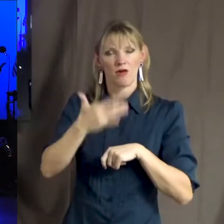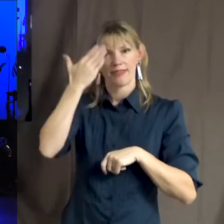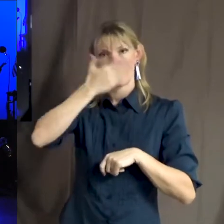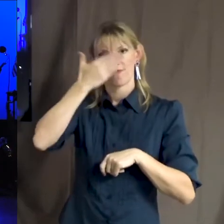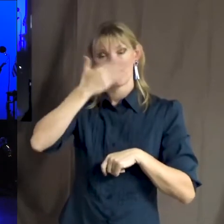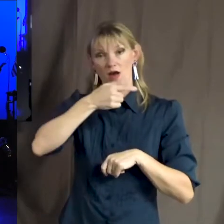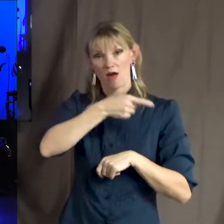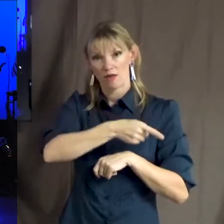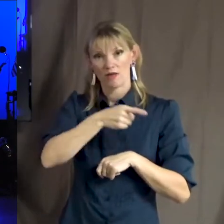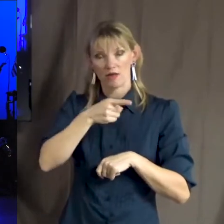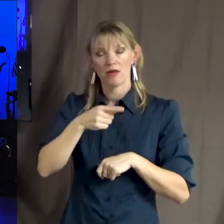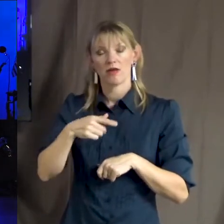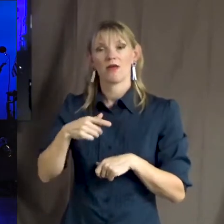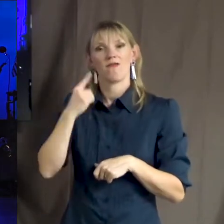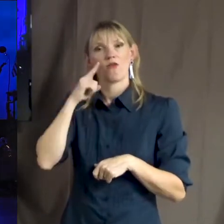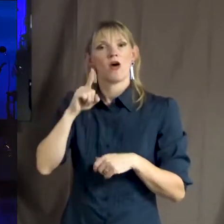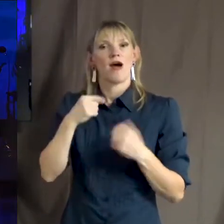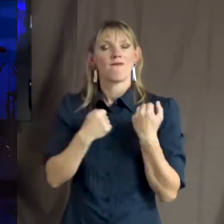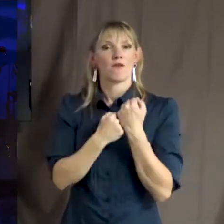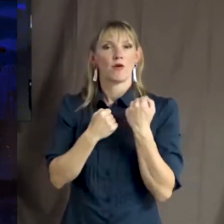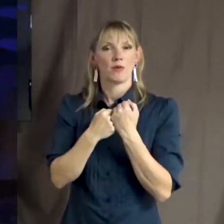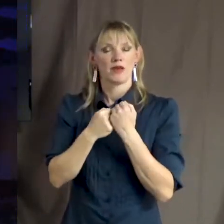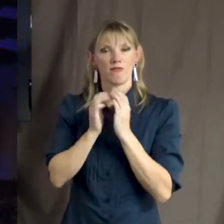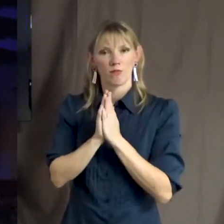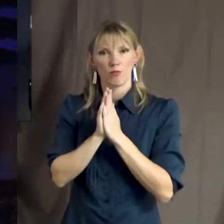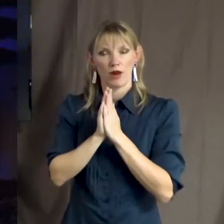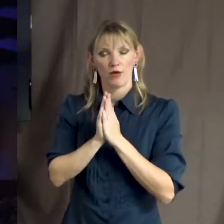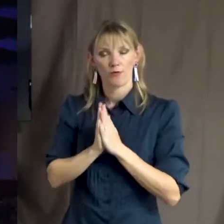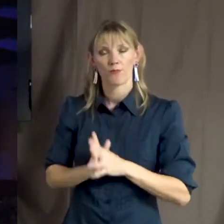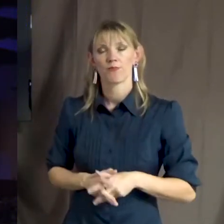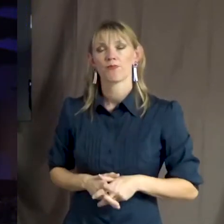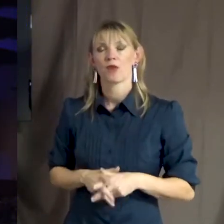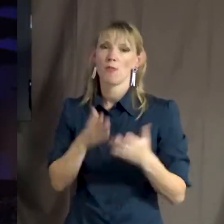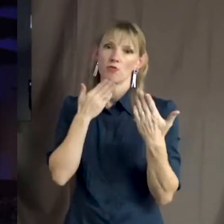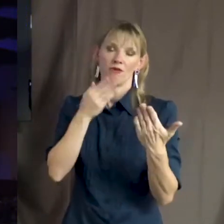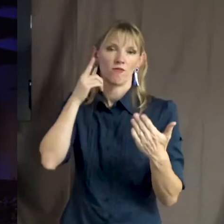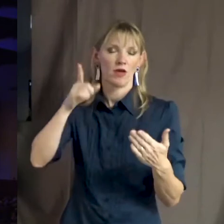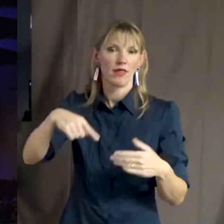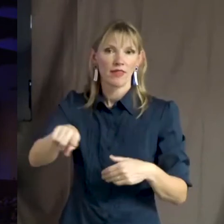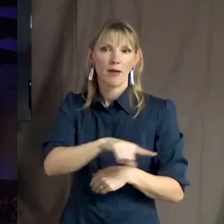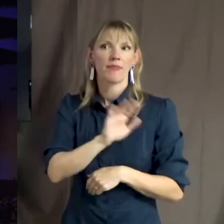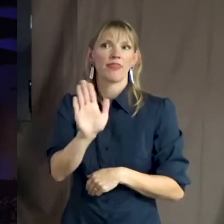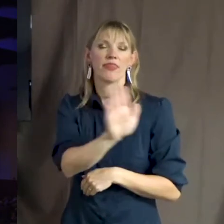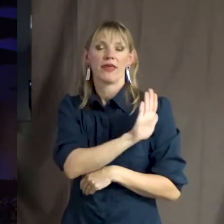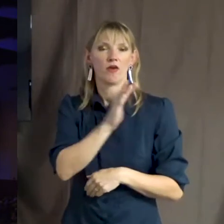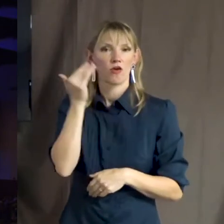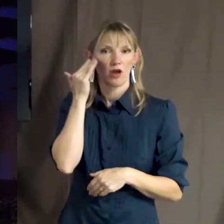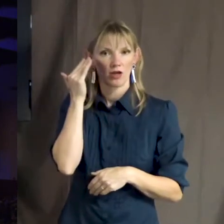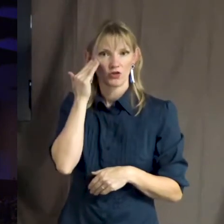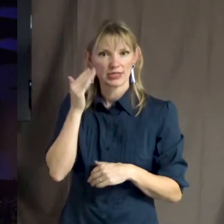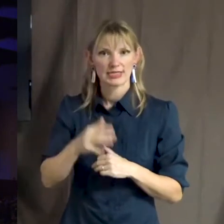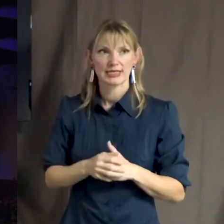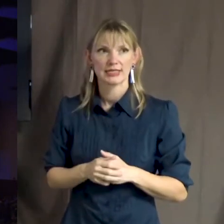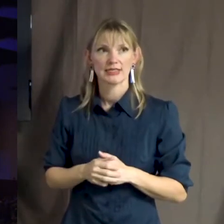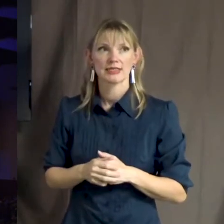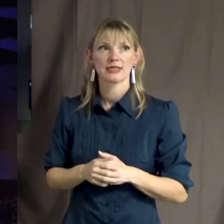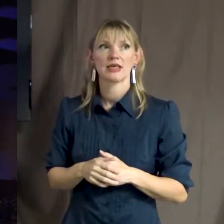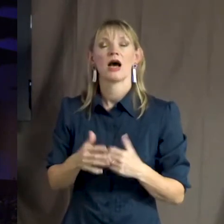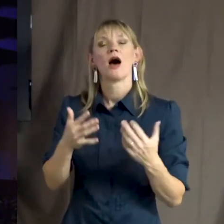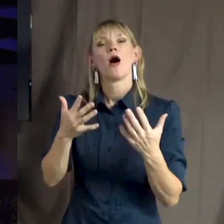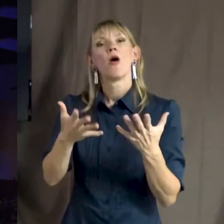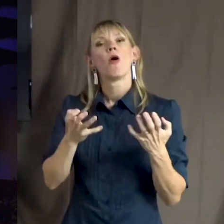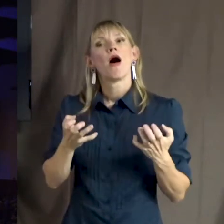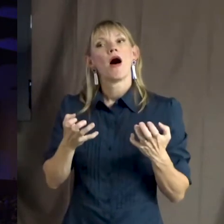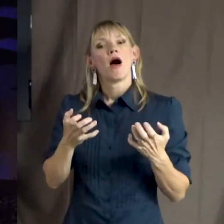morning for affirmative prayer. So grateful for them and their consciousness. And I do want to just hold